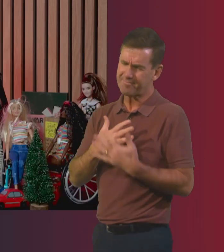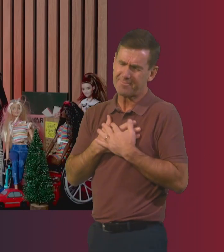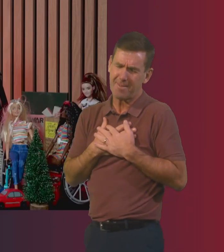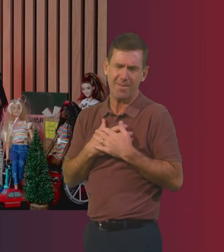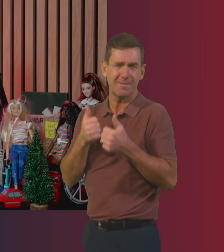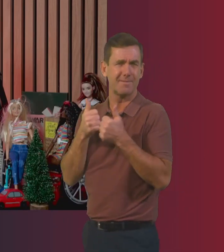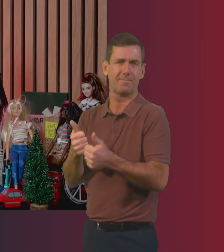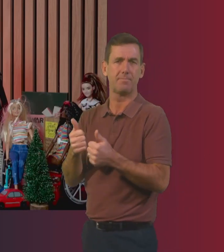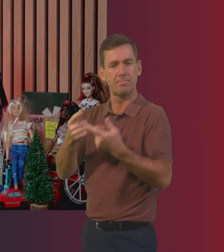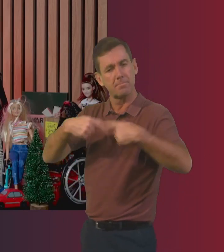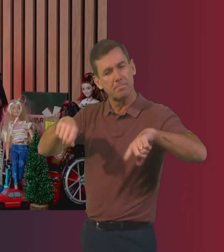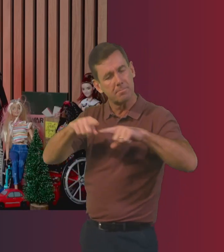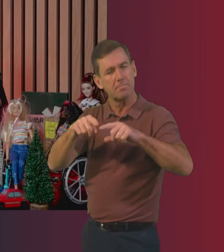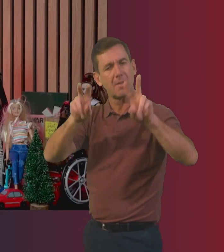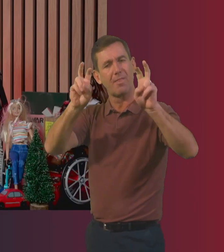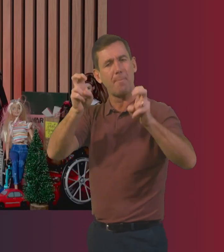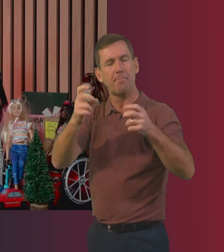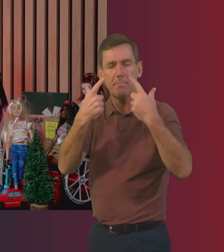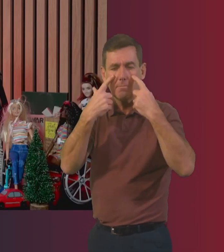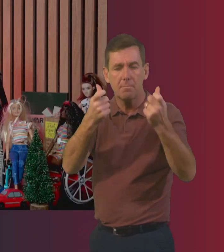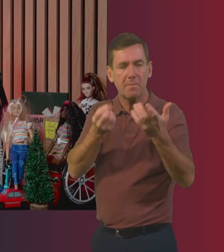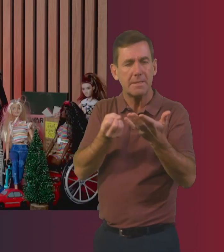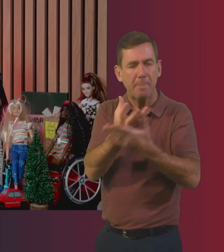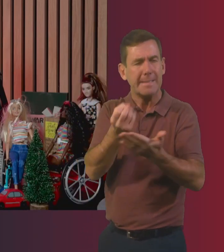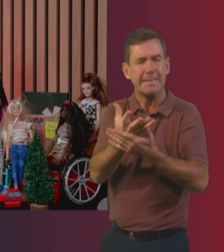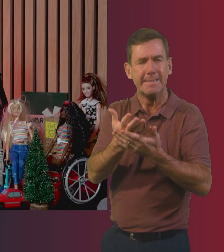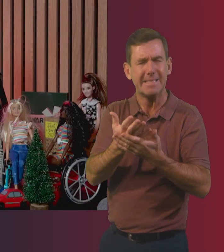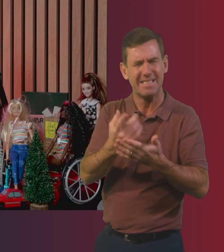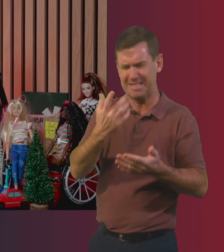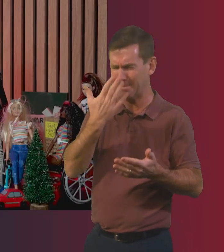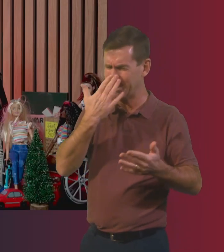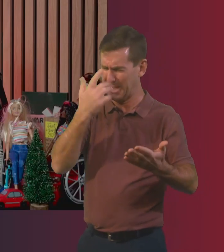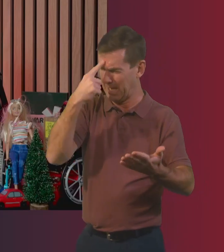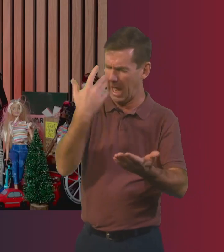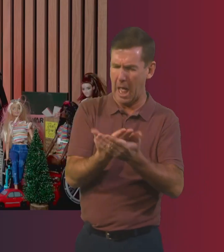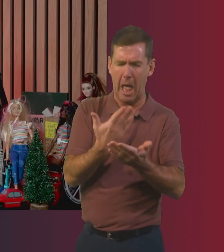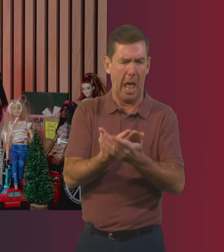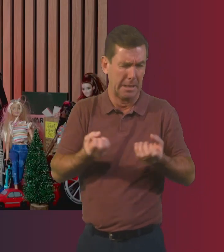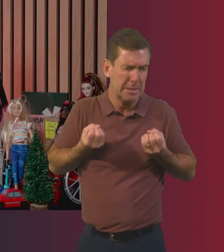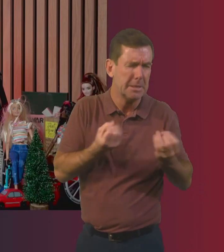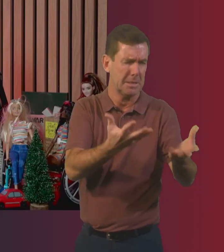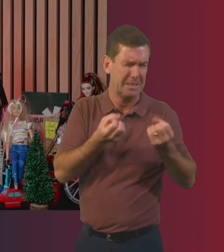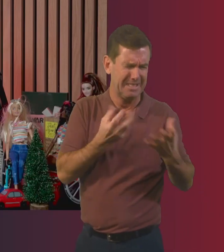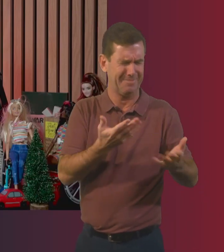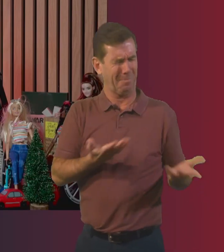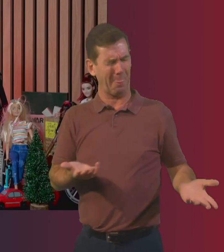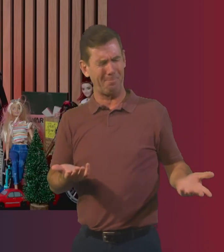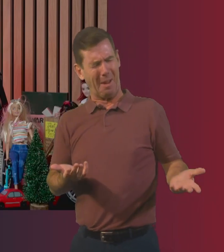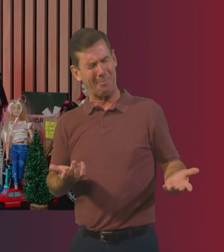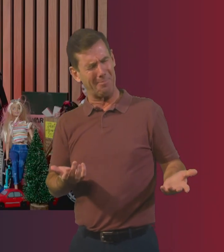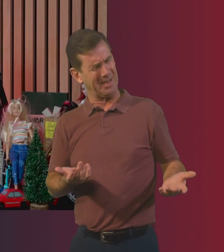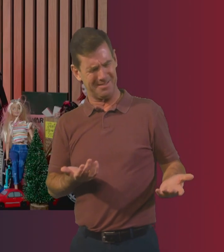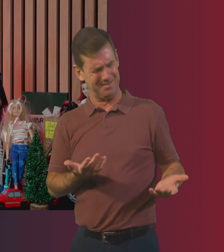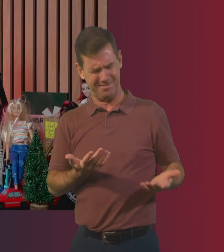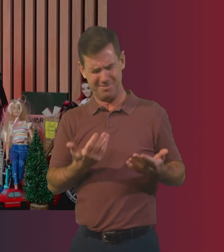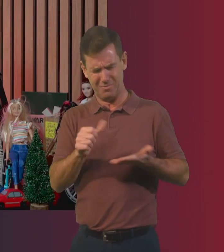more frugal at Christmas because it has become very commercialized and the pressure is unreal. I literally had a